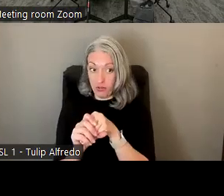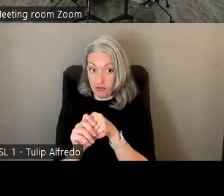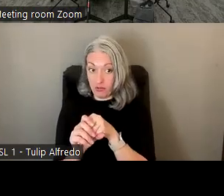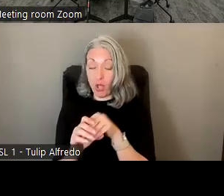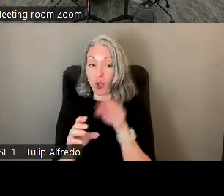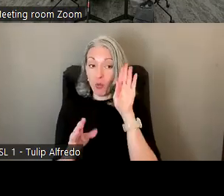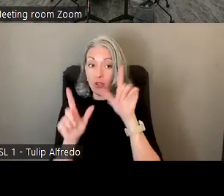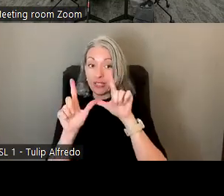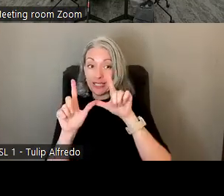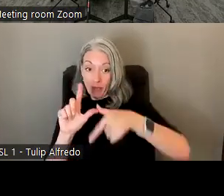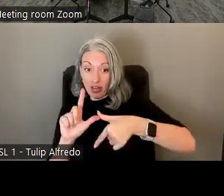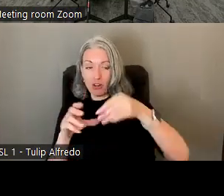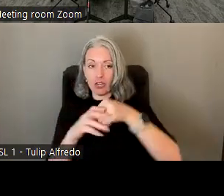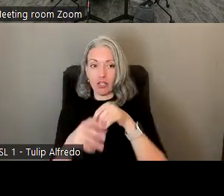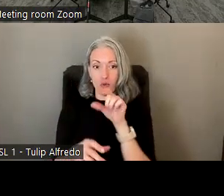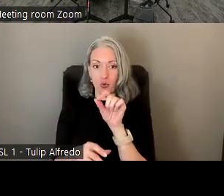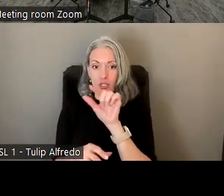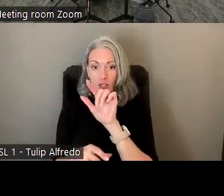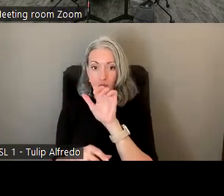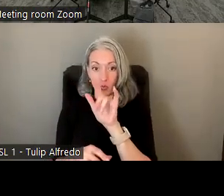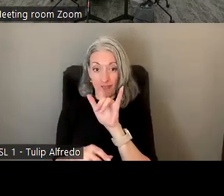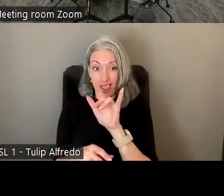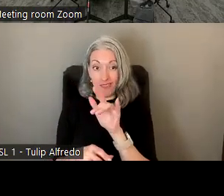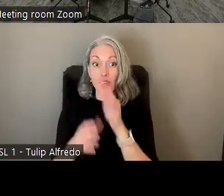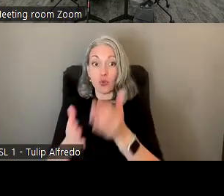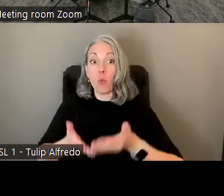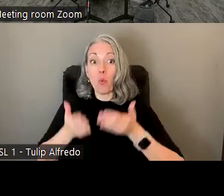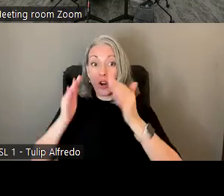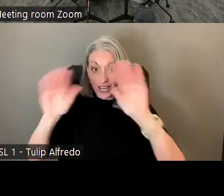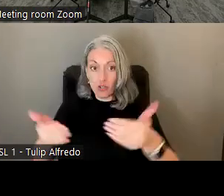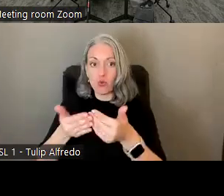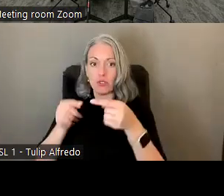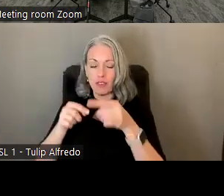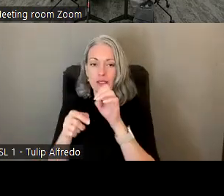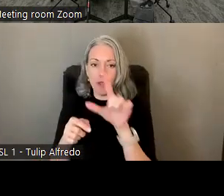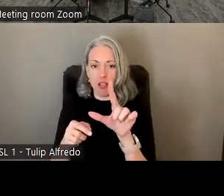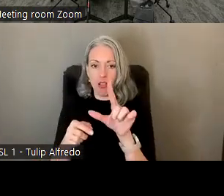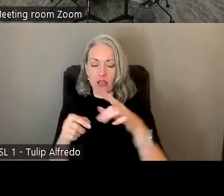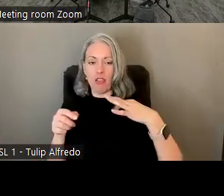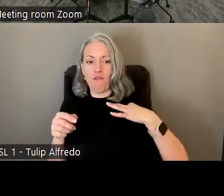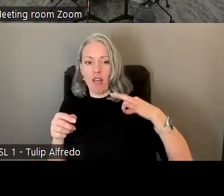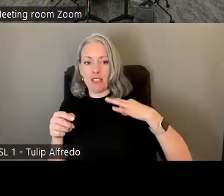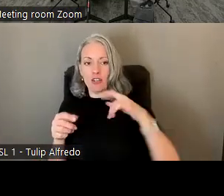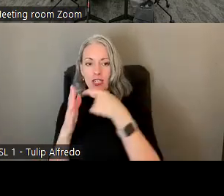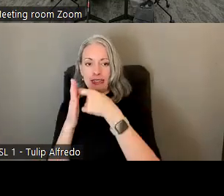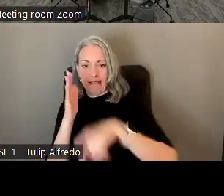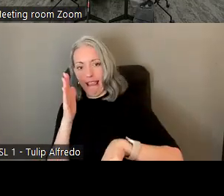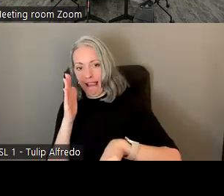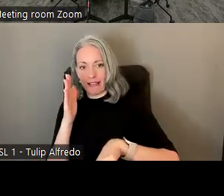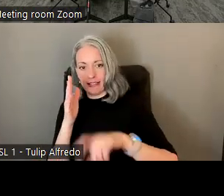2025. So we're introducing this bill to extend this contribution or this voluntary tax contribution fund